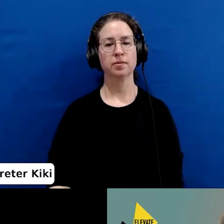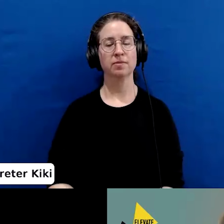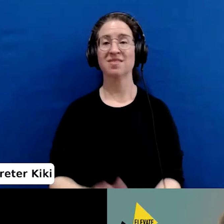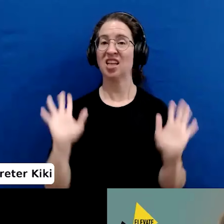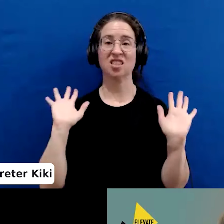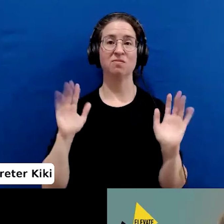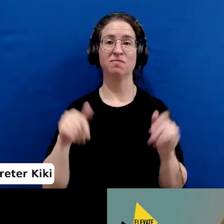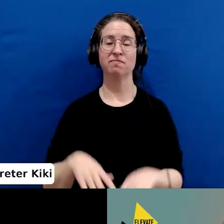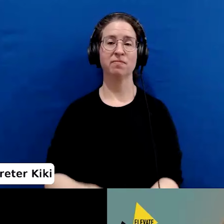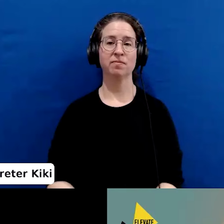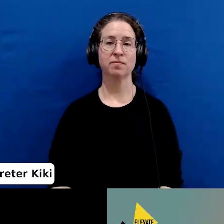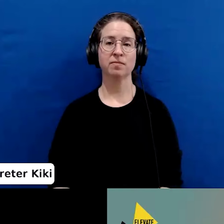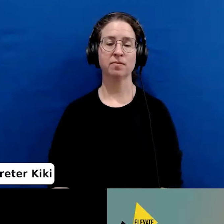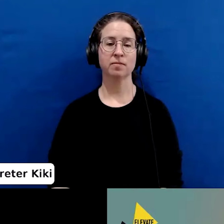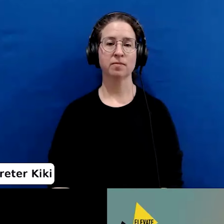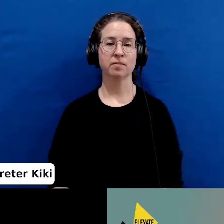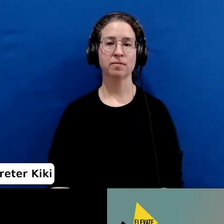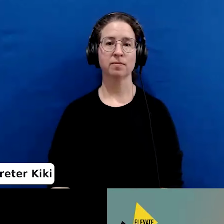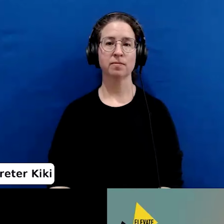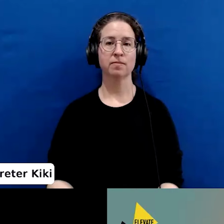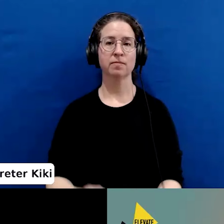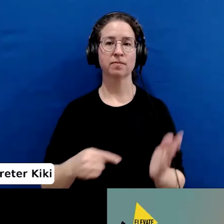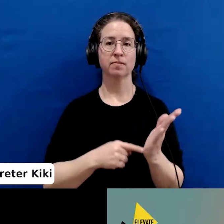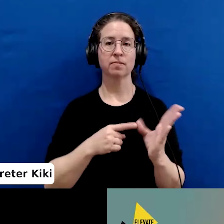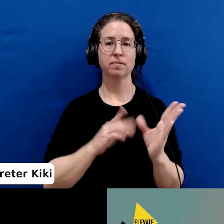get. Tamara.